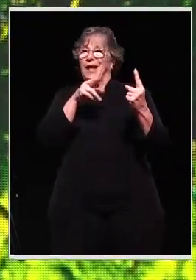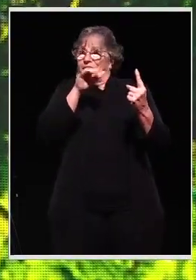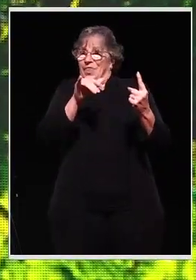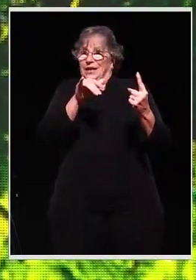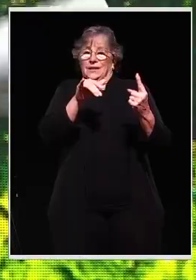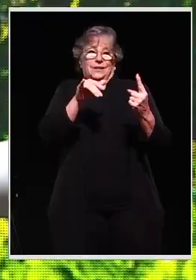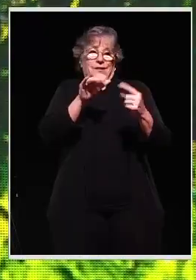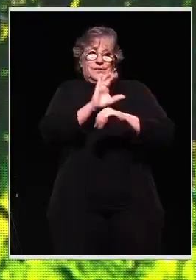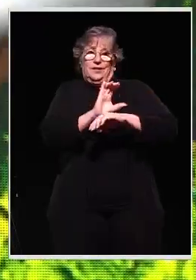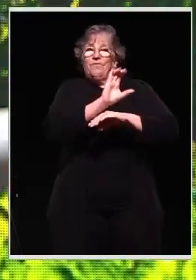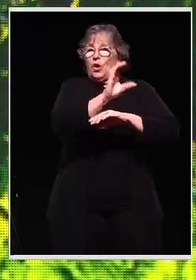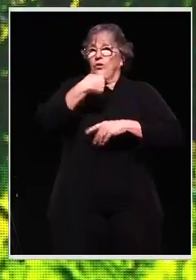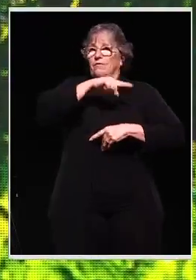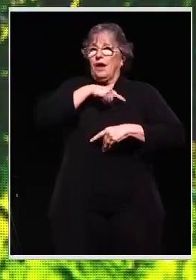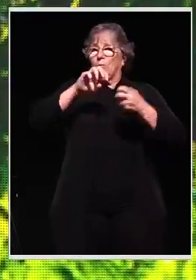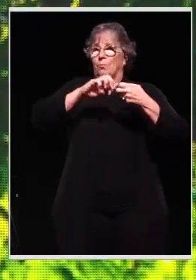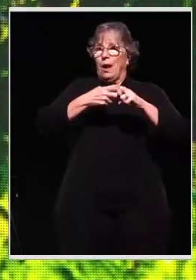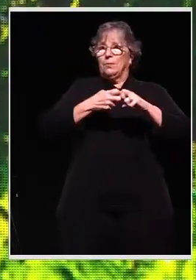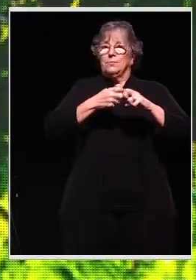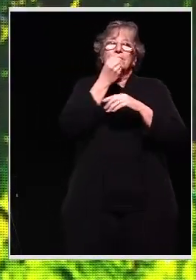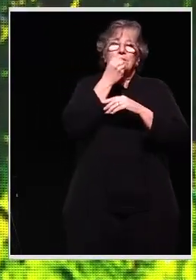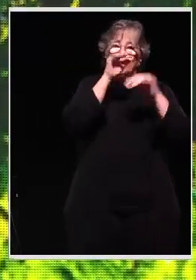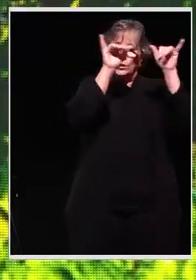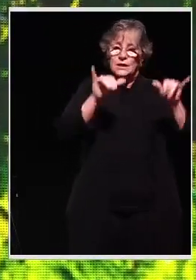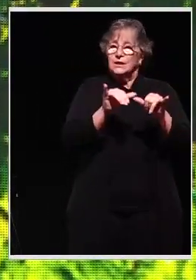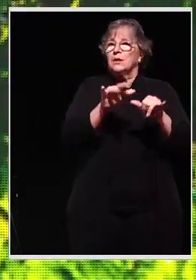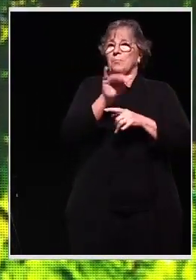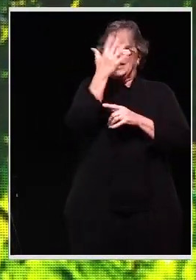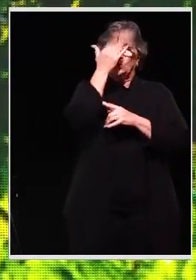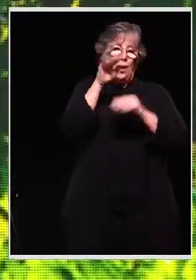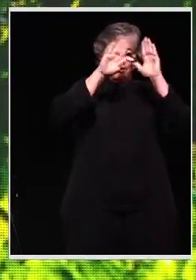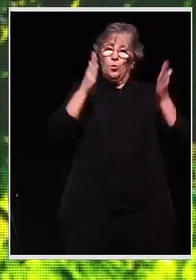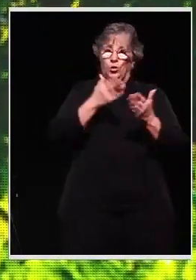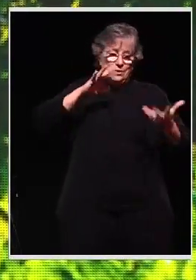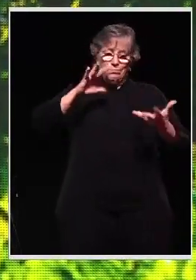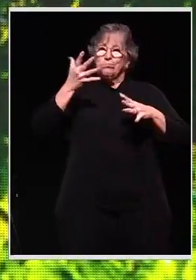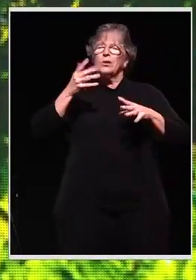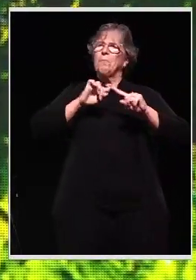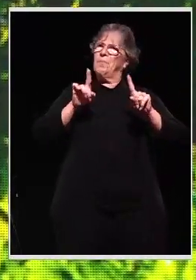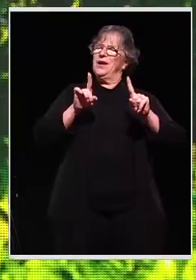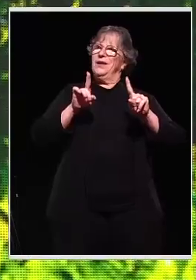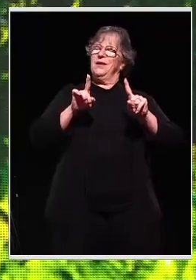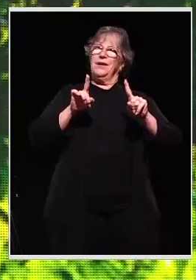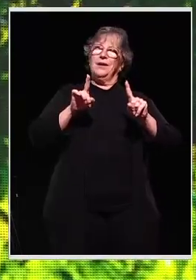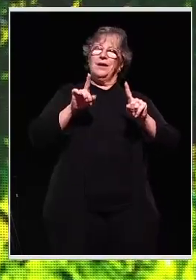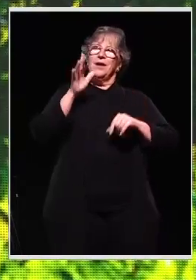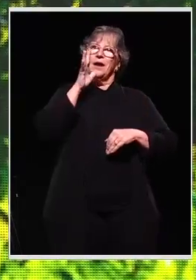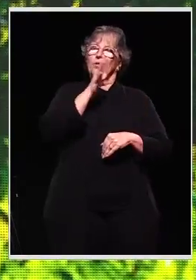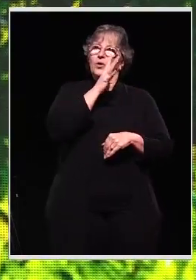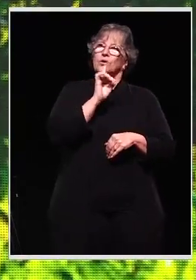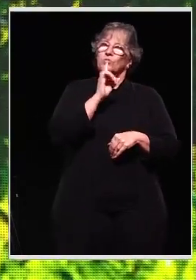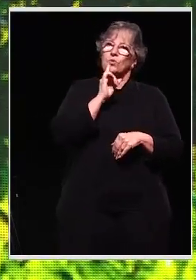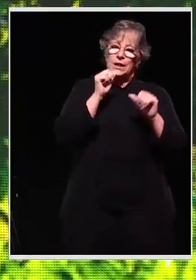like to blame the food system for everything that's wrong with the world. But I'm struck by how agriculture can really